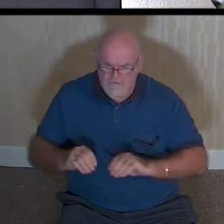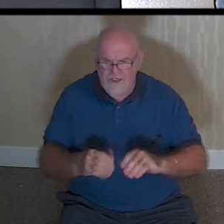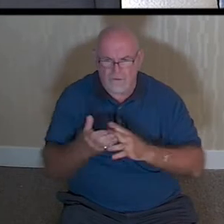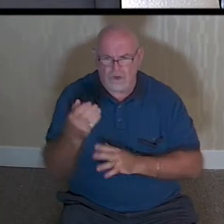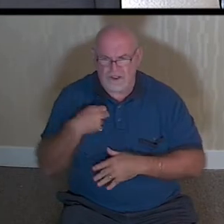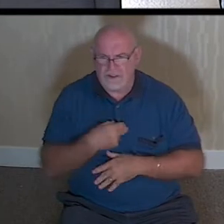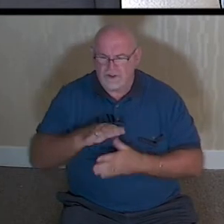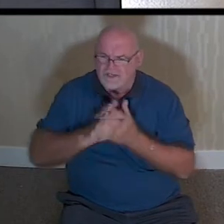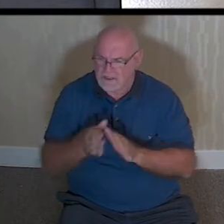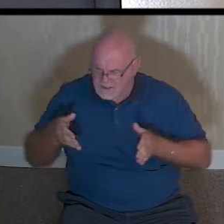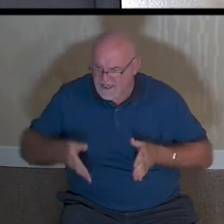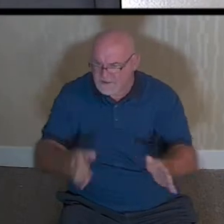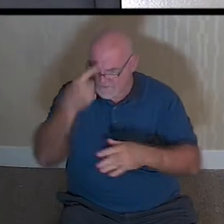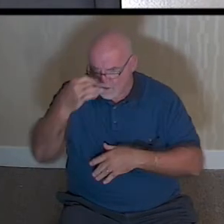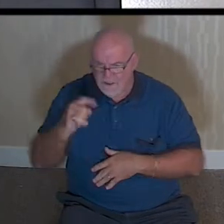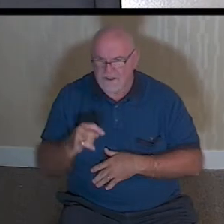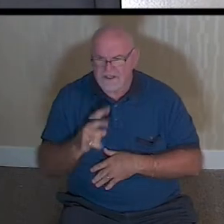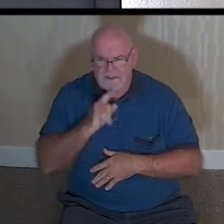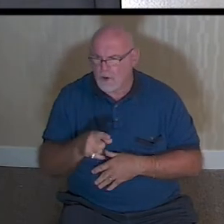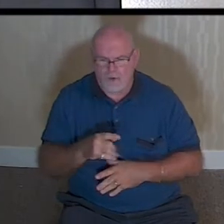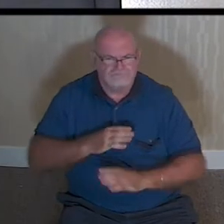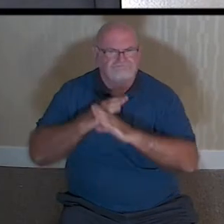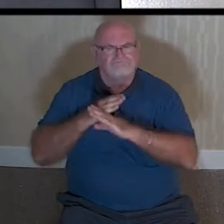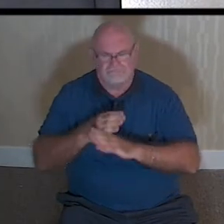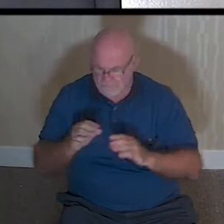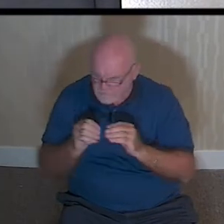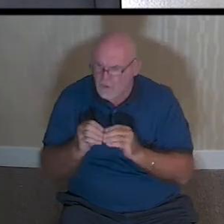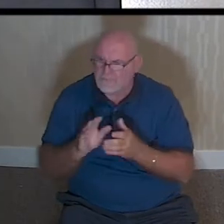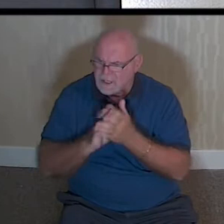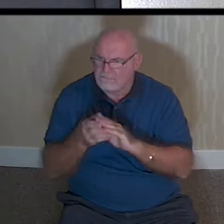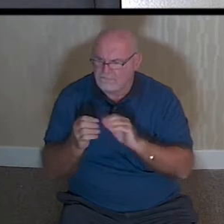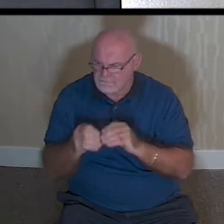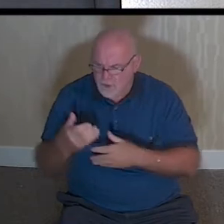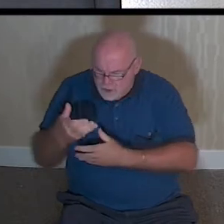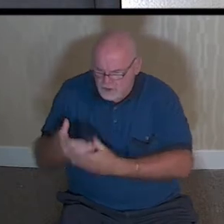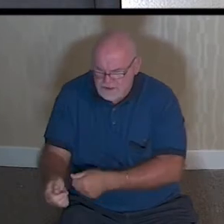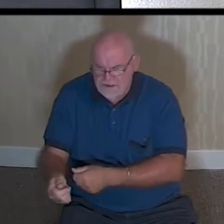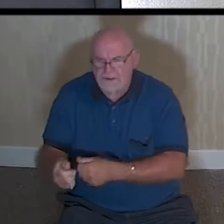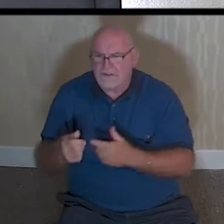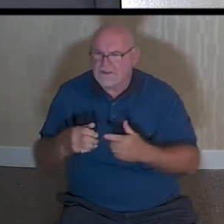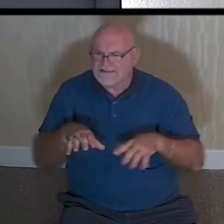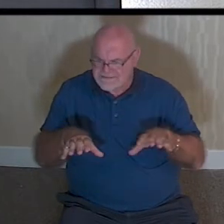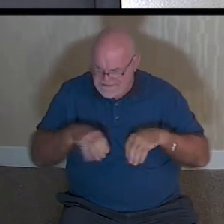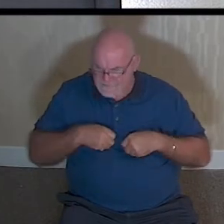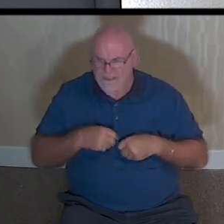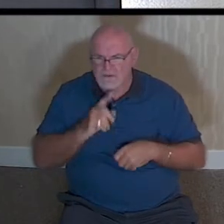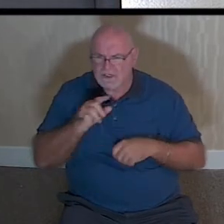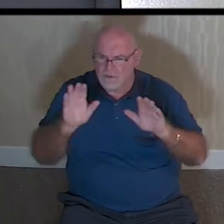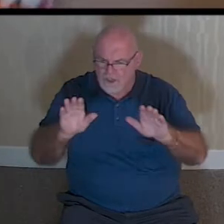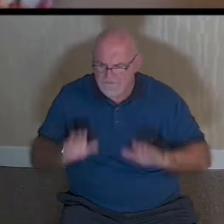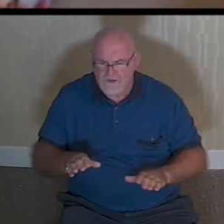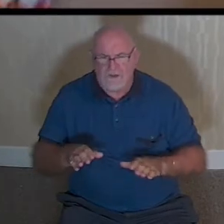be channels for it, less resistant and more trusting. By accepting this wonderful energy, we